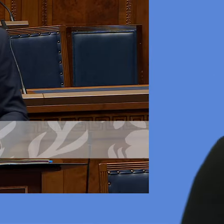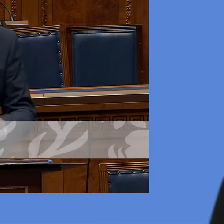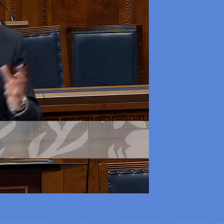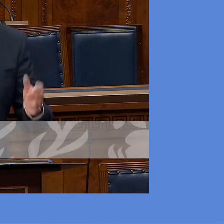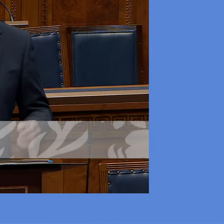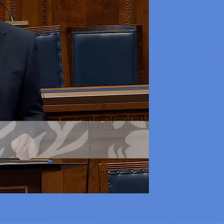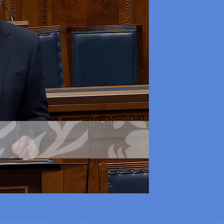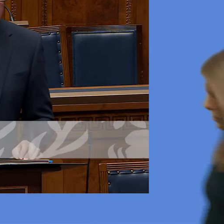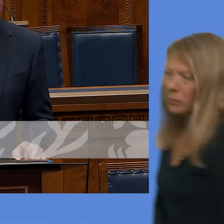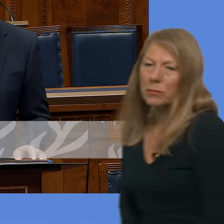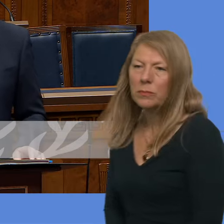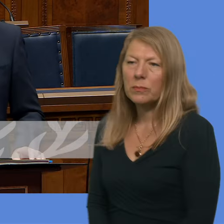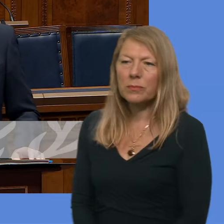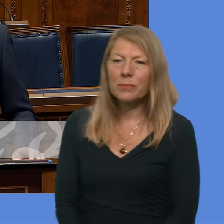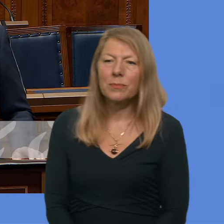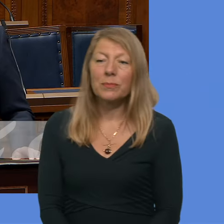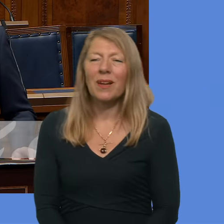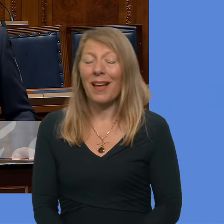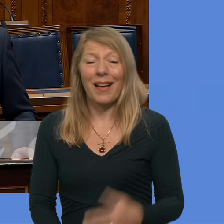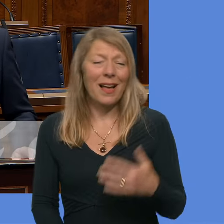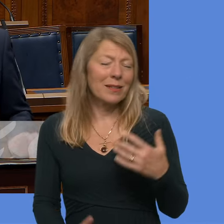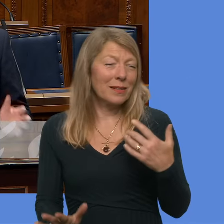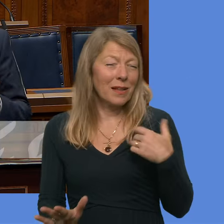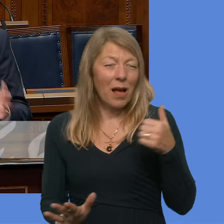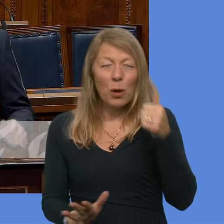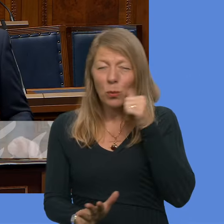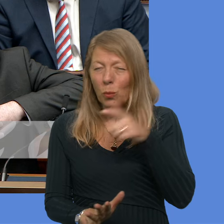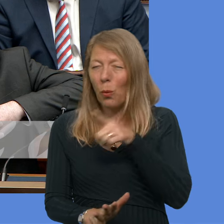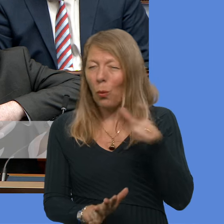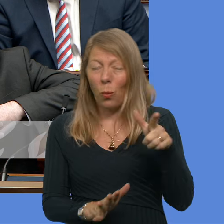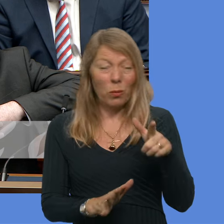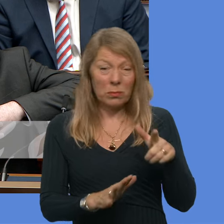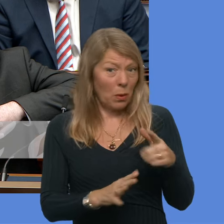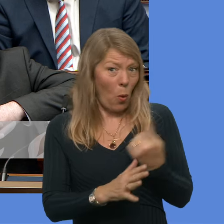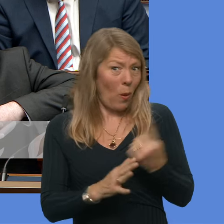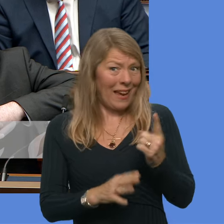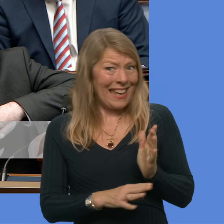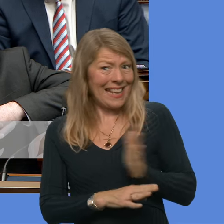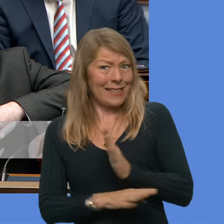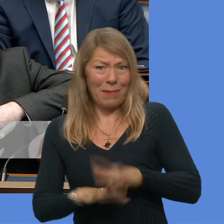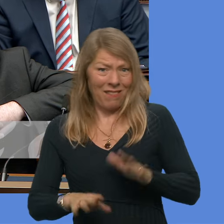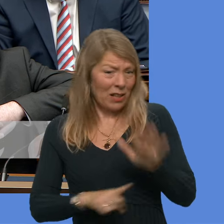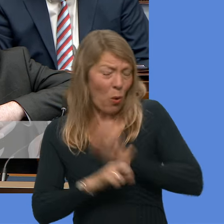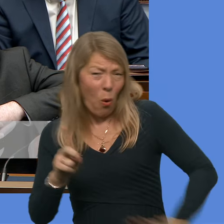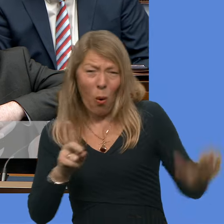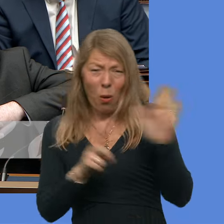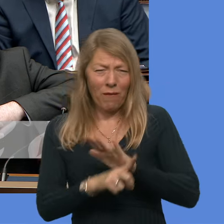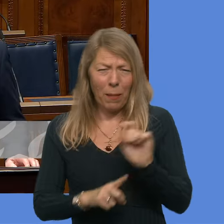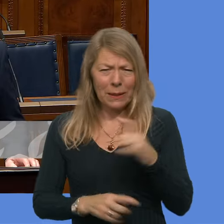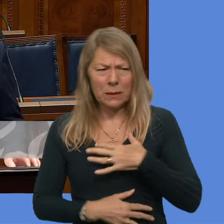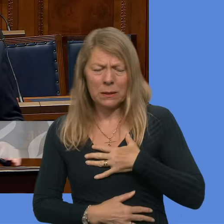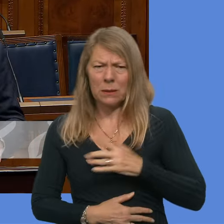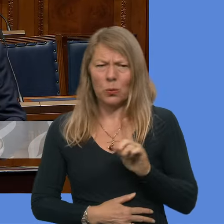constituency perspective, but generally across Belfast there would be concern when there is an acquisition of what the future is for people who work there. So people